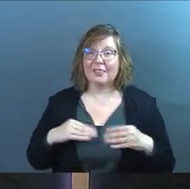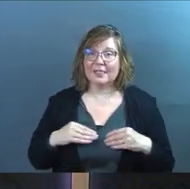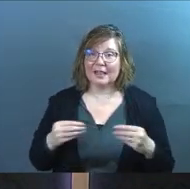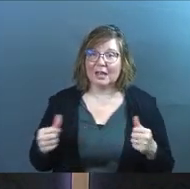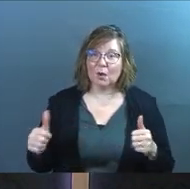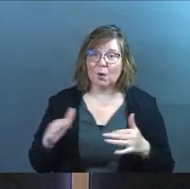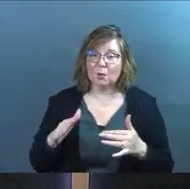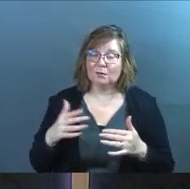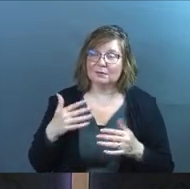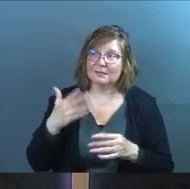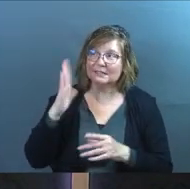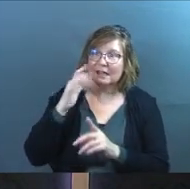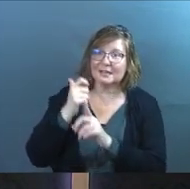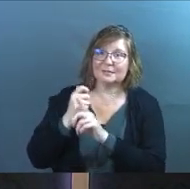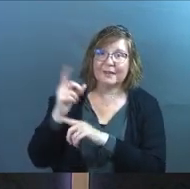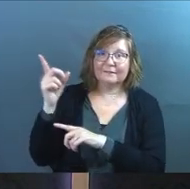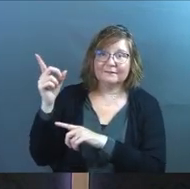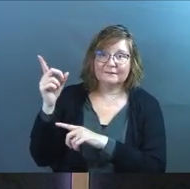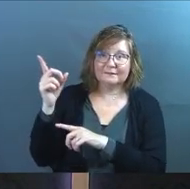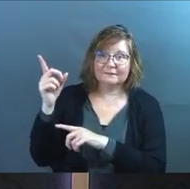landowner is God himself.